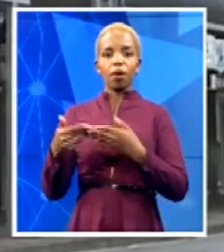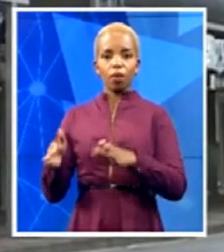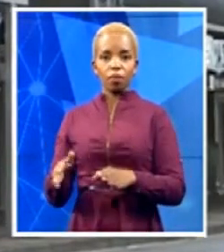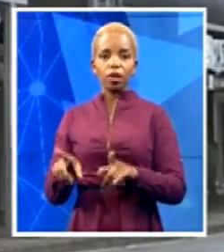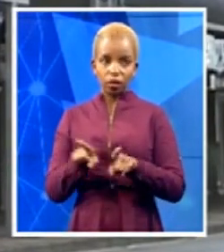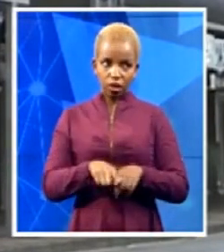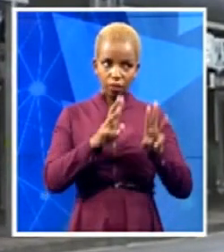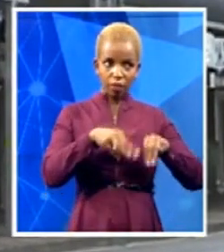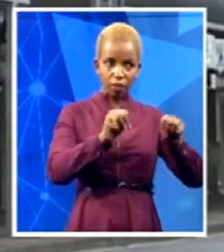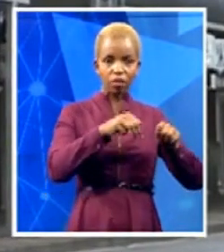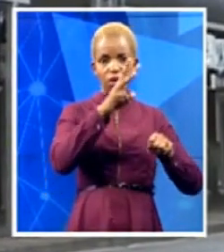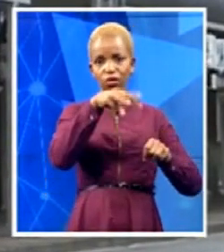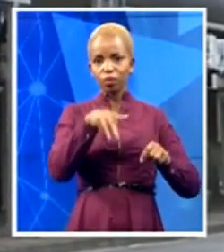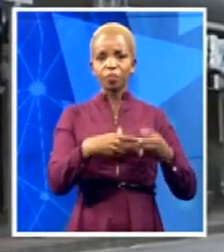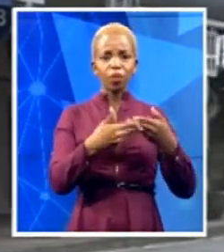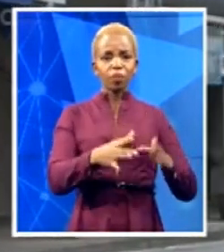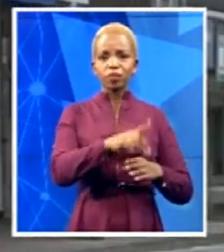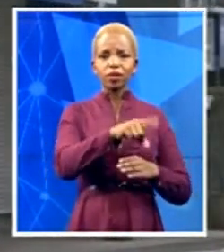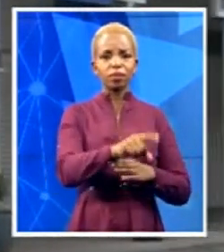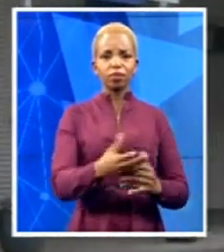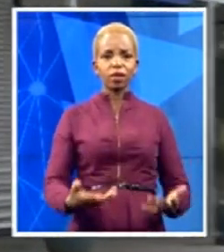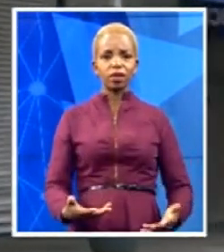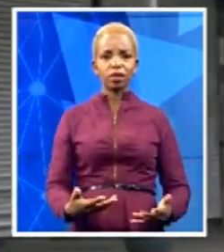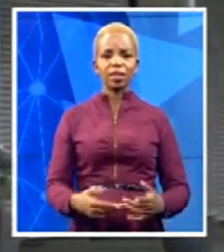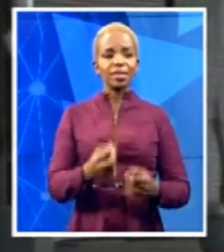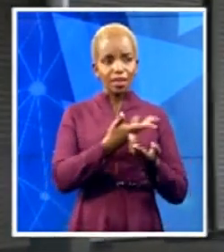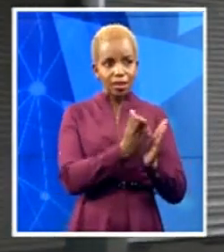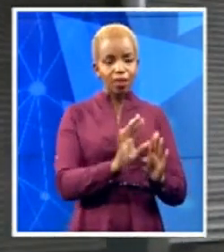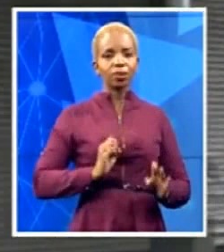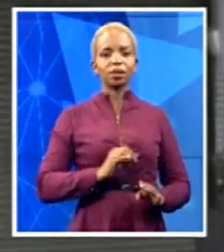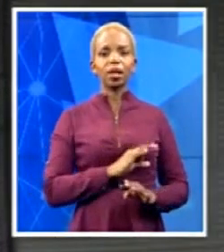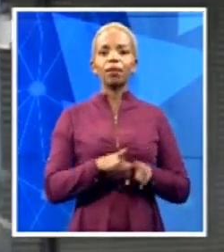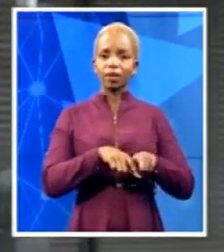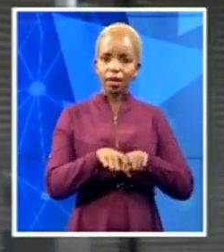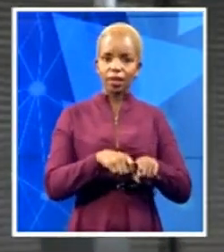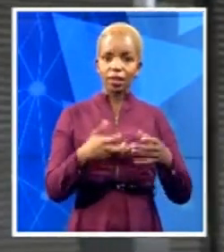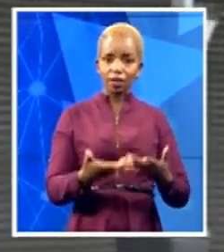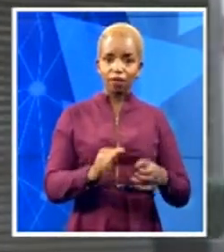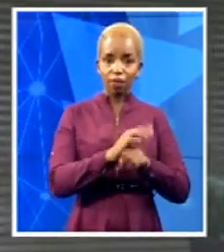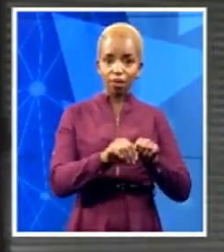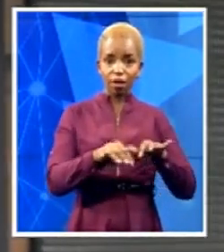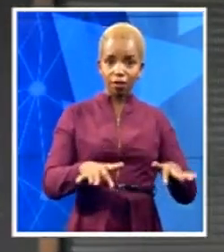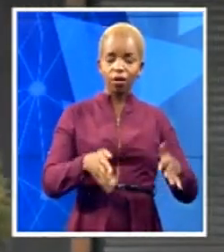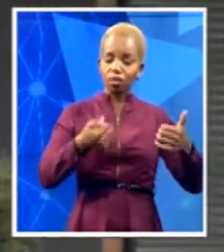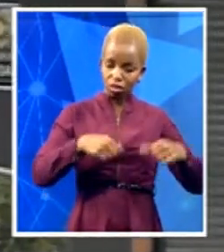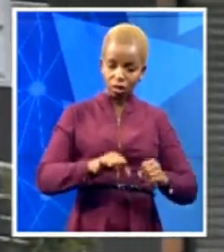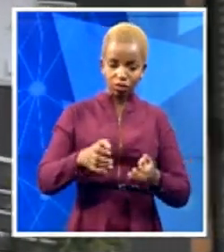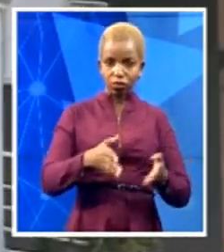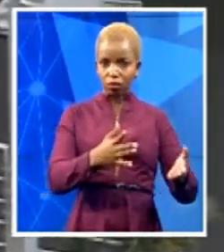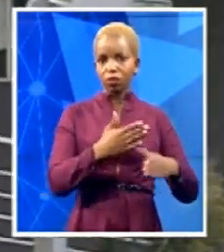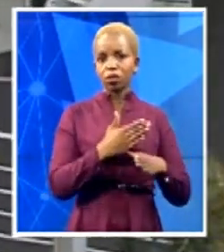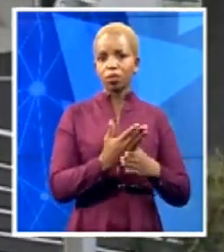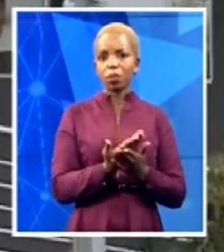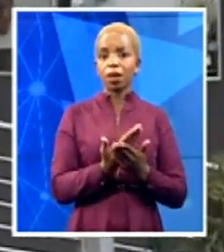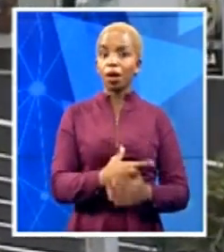negative of the virus. Then they can re-engage. And while they're at work, they all need to wear protective equipment so that